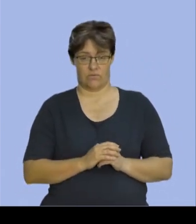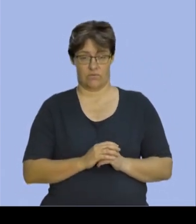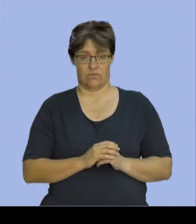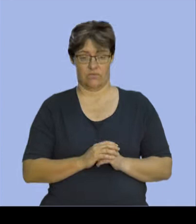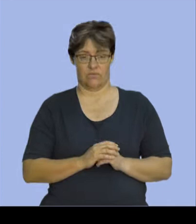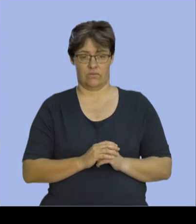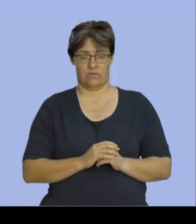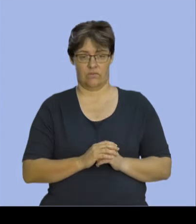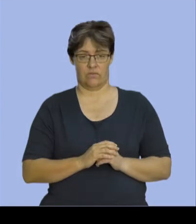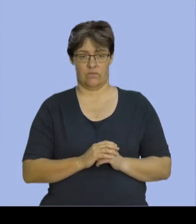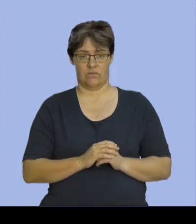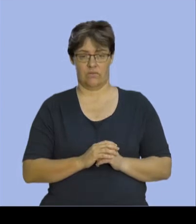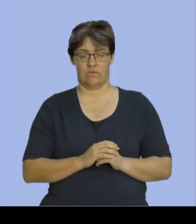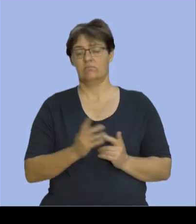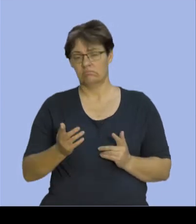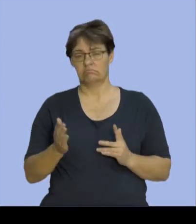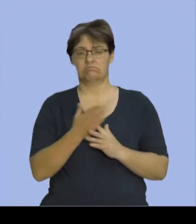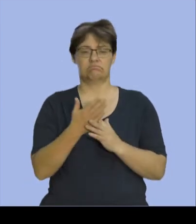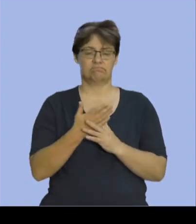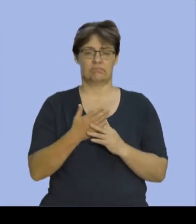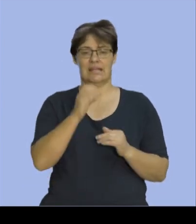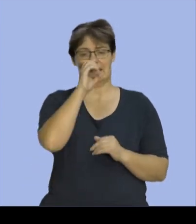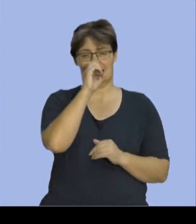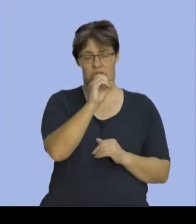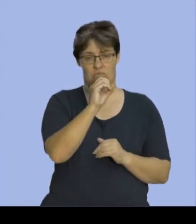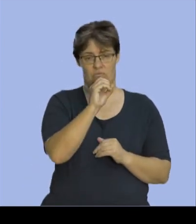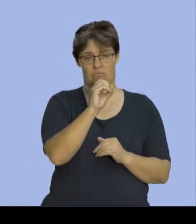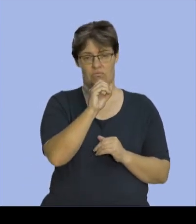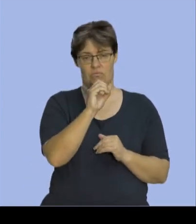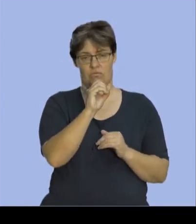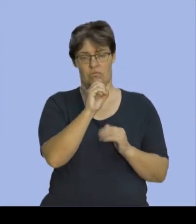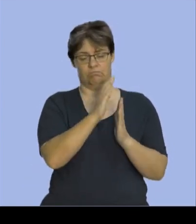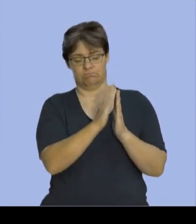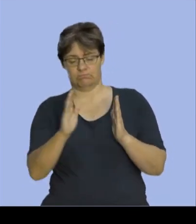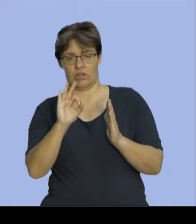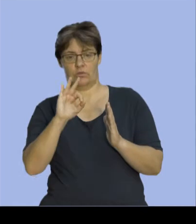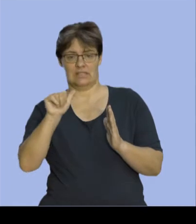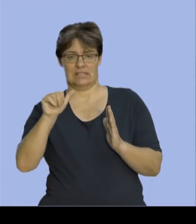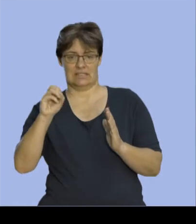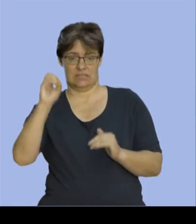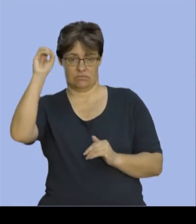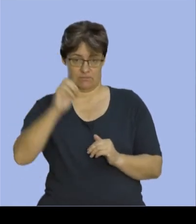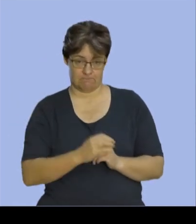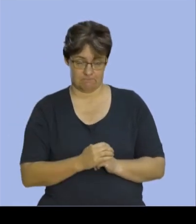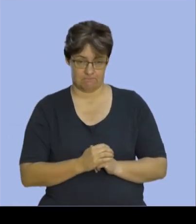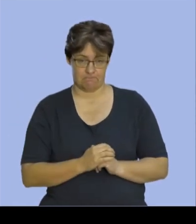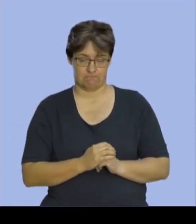4, which will be between 0 and 360